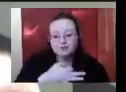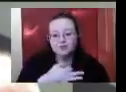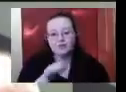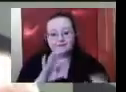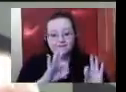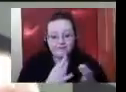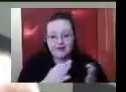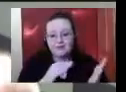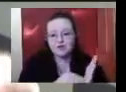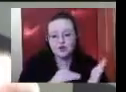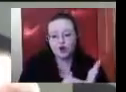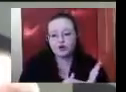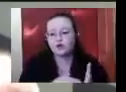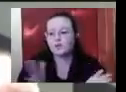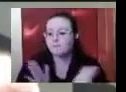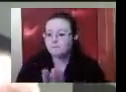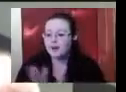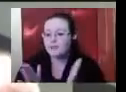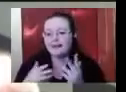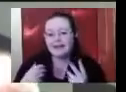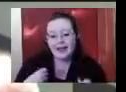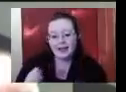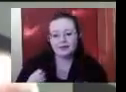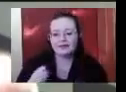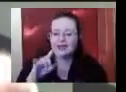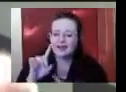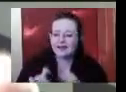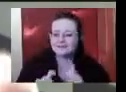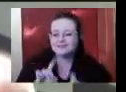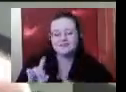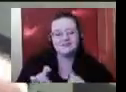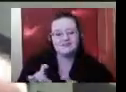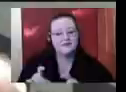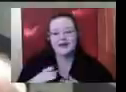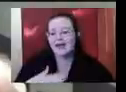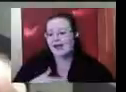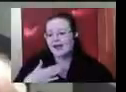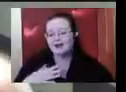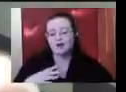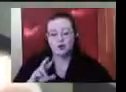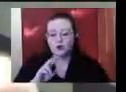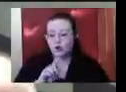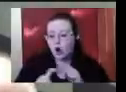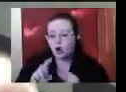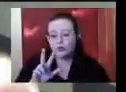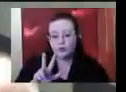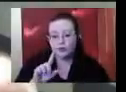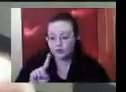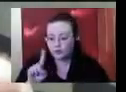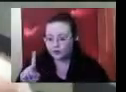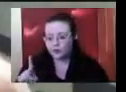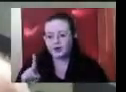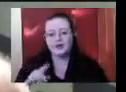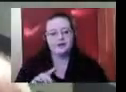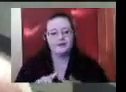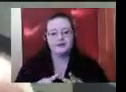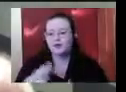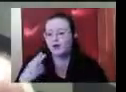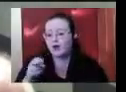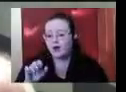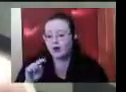doctor or public health. As I mentioned, we're available to help you either calling 311 or going to Halton